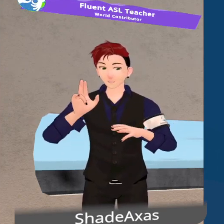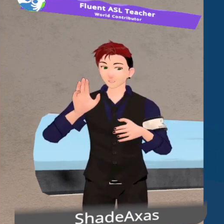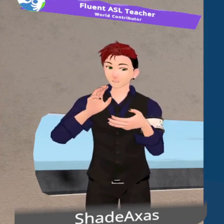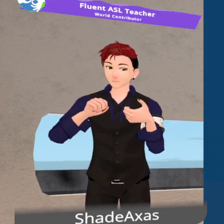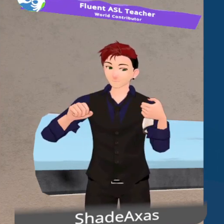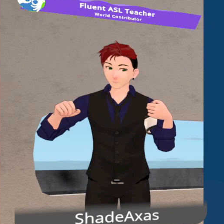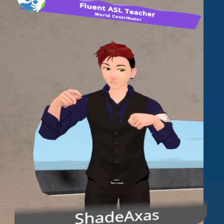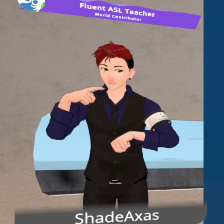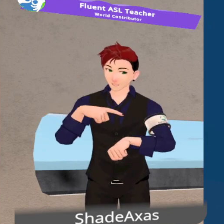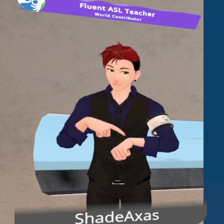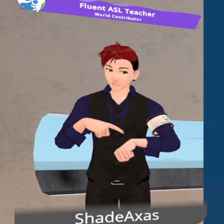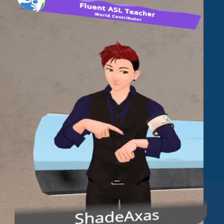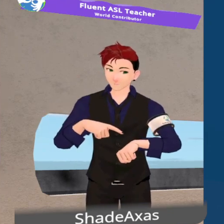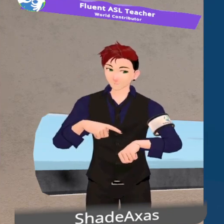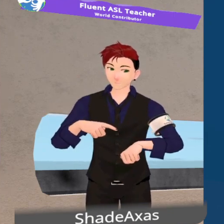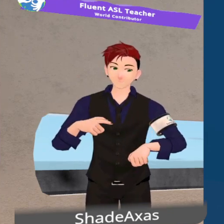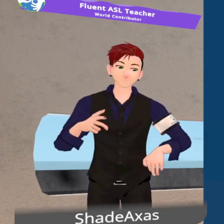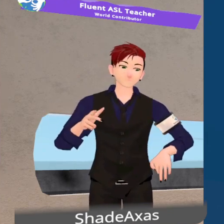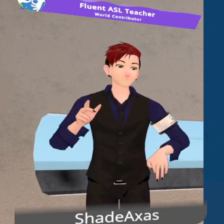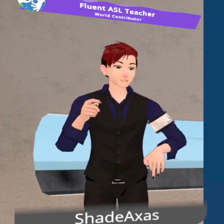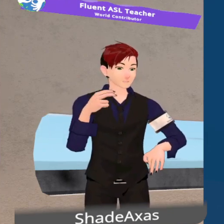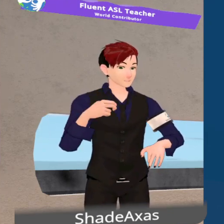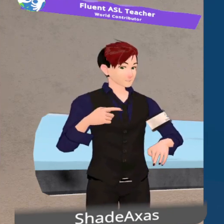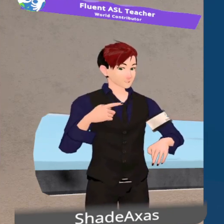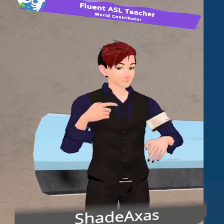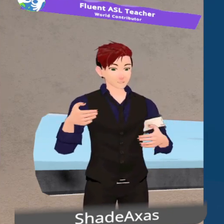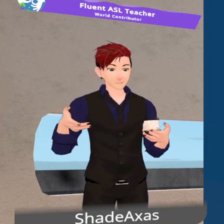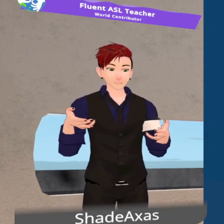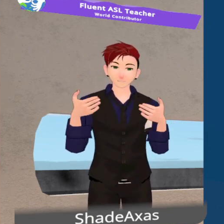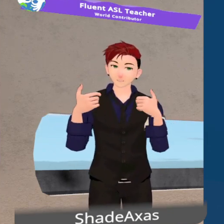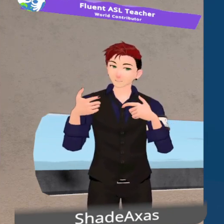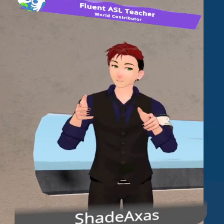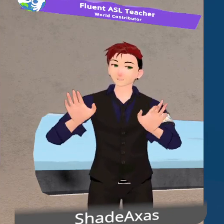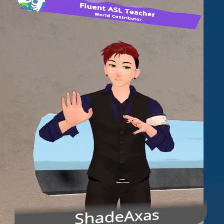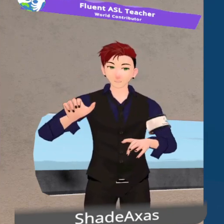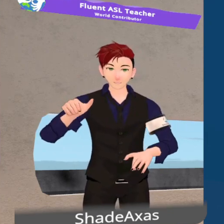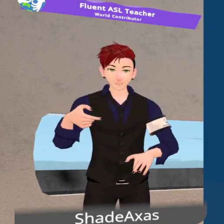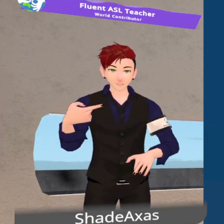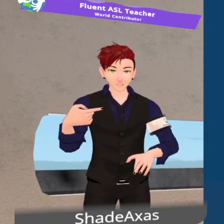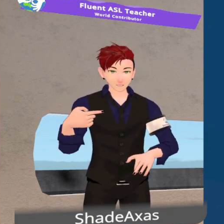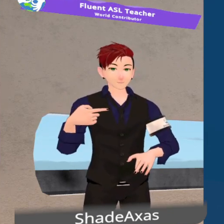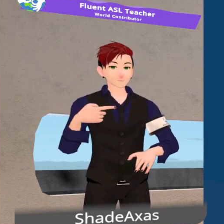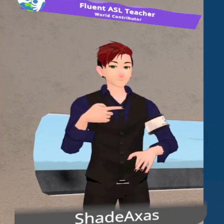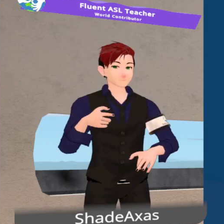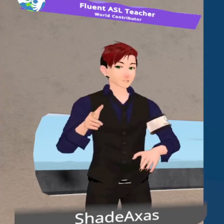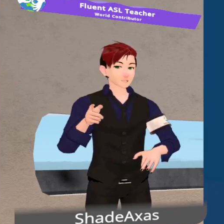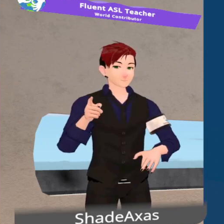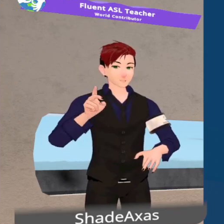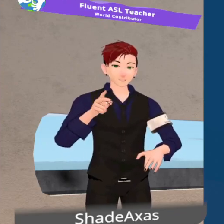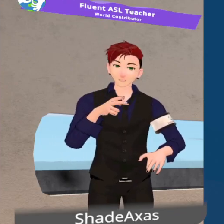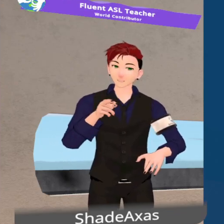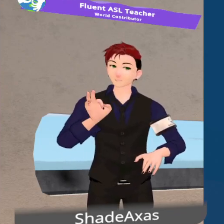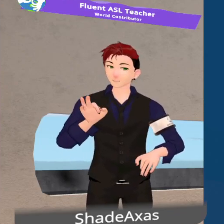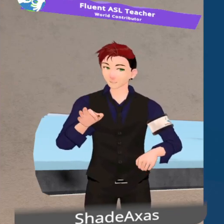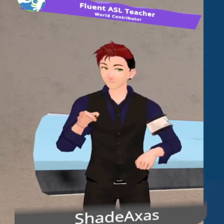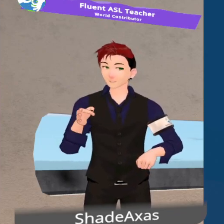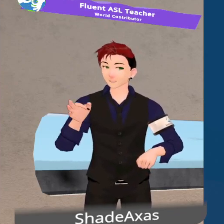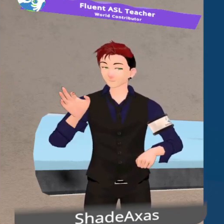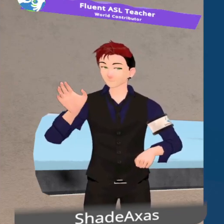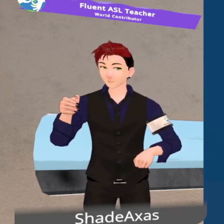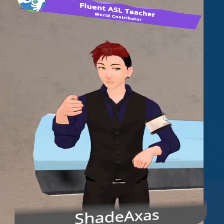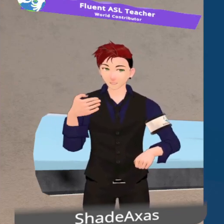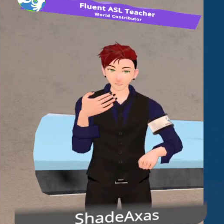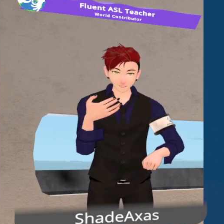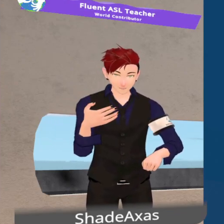a thing we call lag time, which is kind of funny because here in VR you don't want lag, but when you're professionally